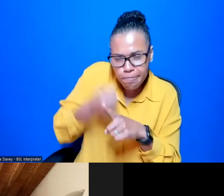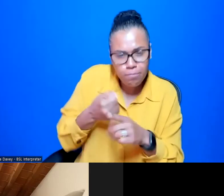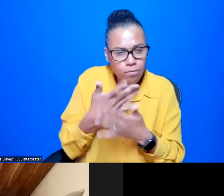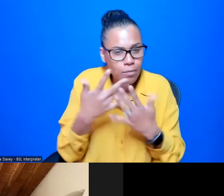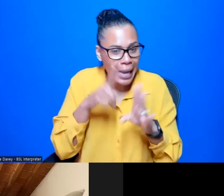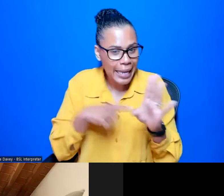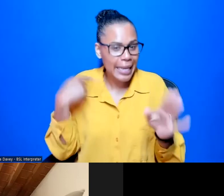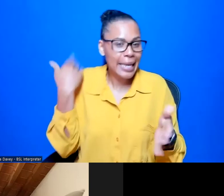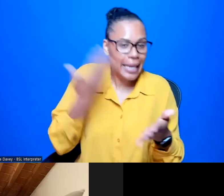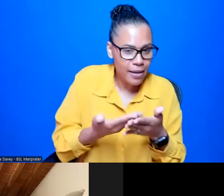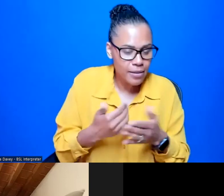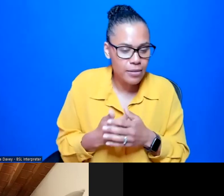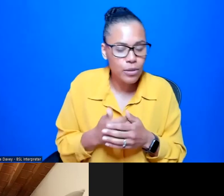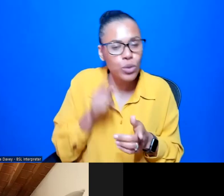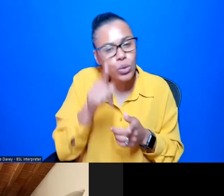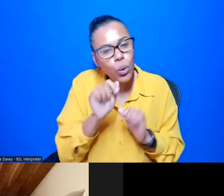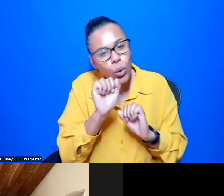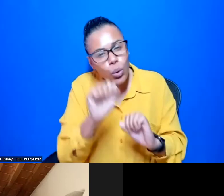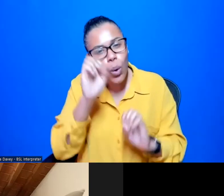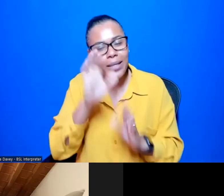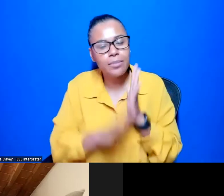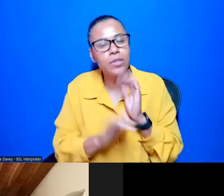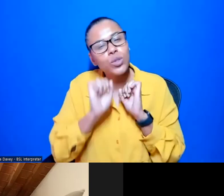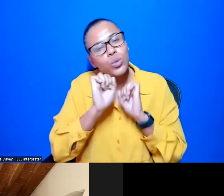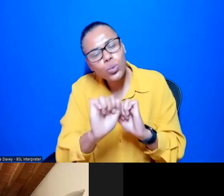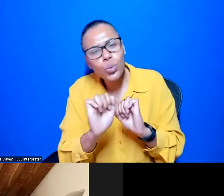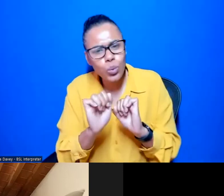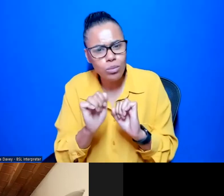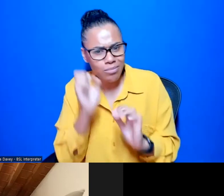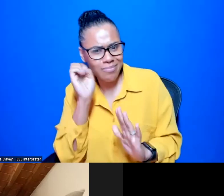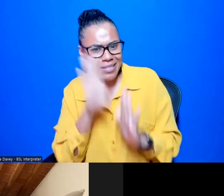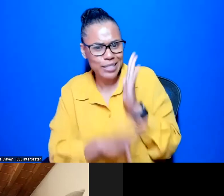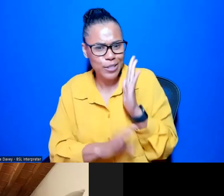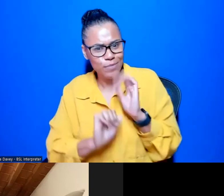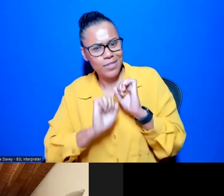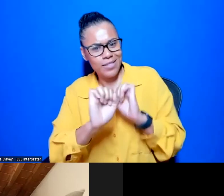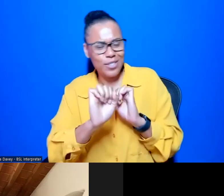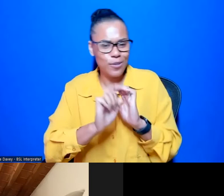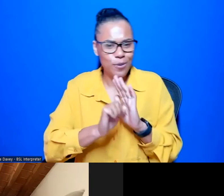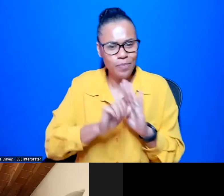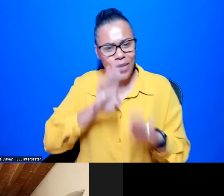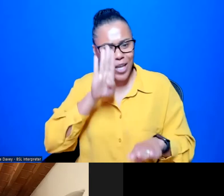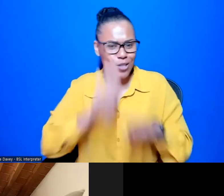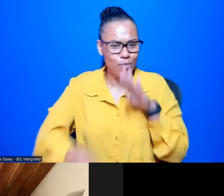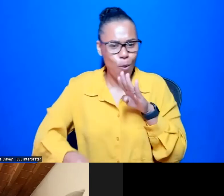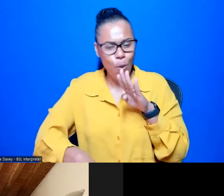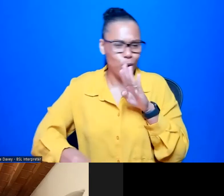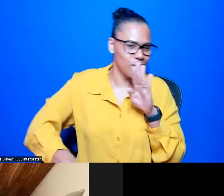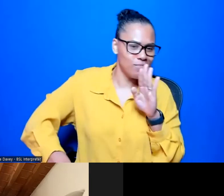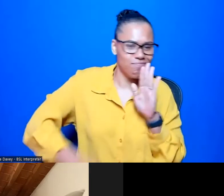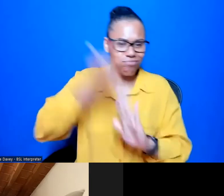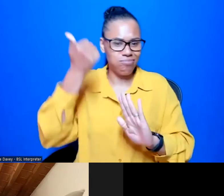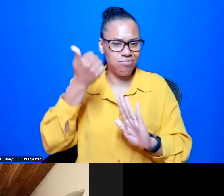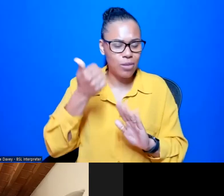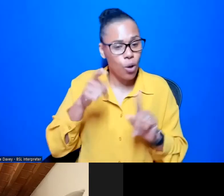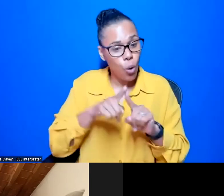on your experience as an athlete, as somebody and as an athlete who's, you know, still got your